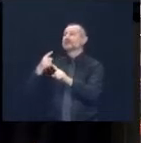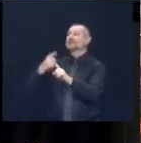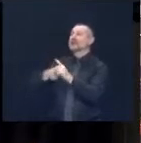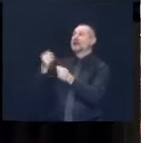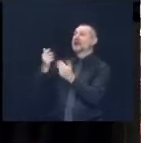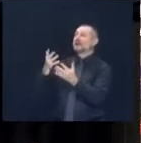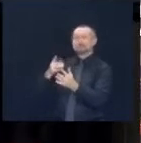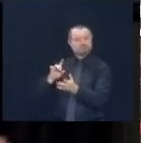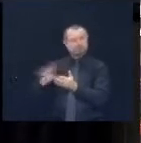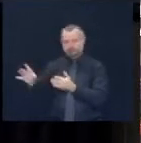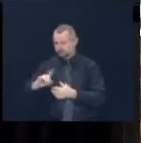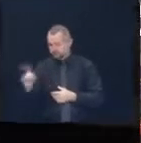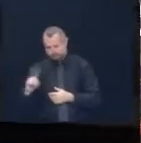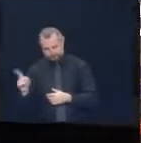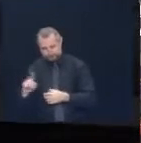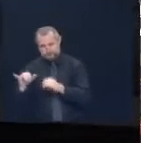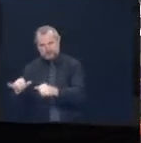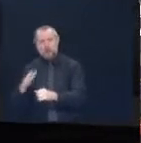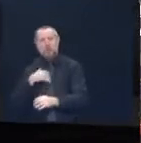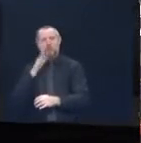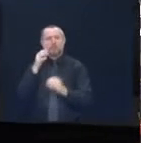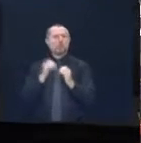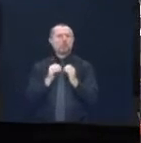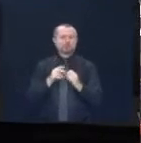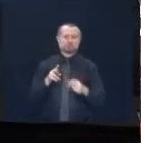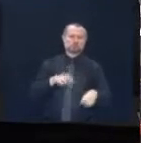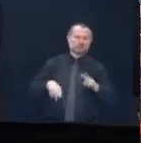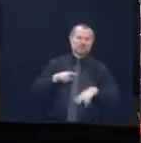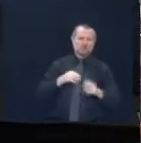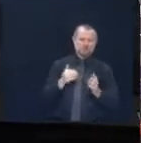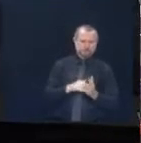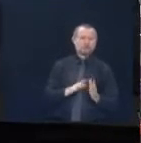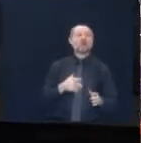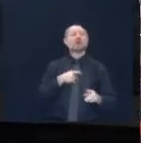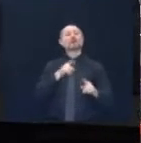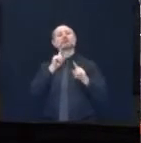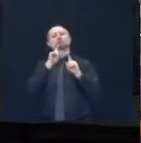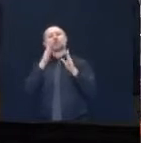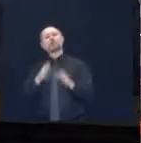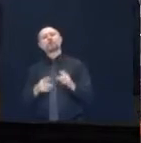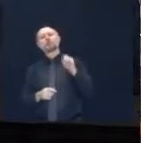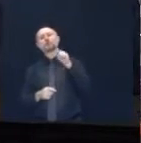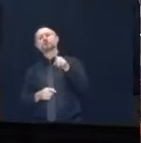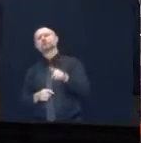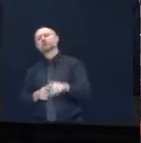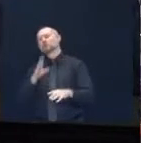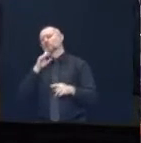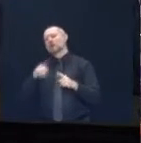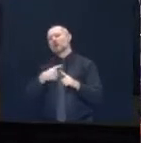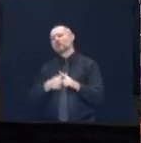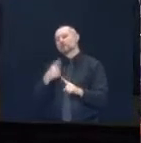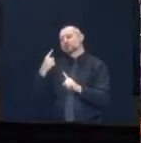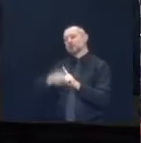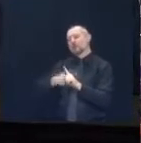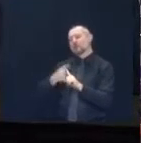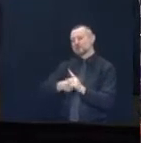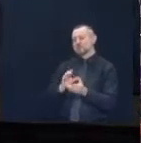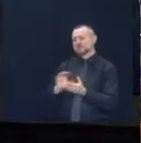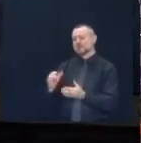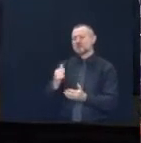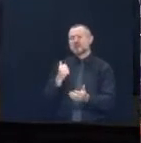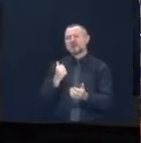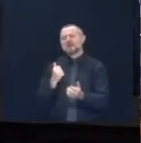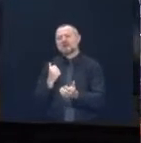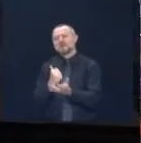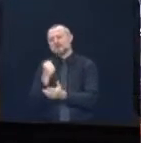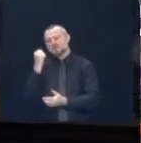we understand the plate of business owners and and just on the um rent relief though how could I I understand the legislature set those